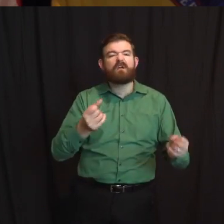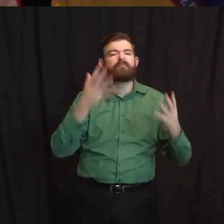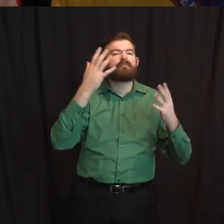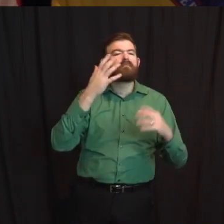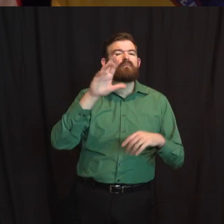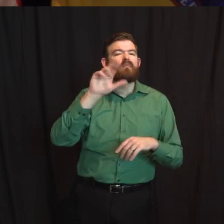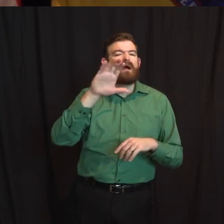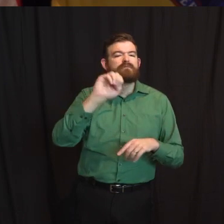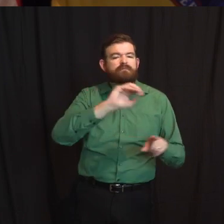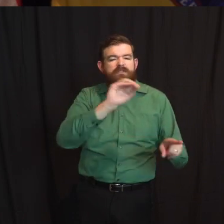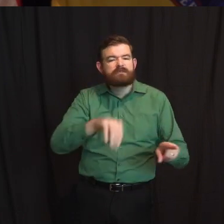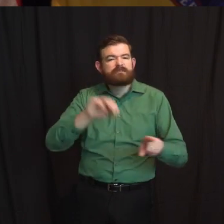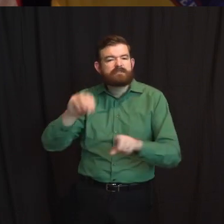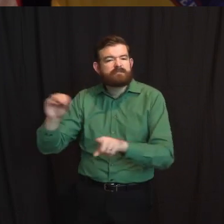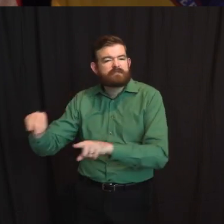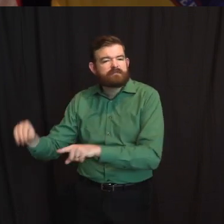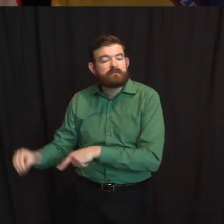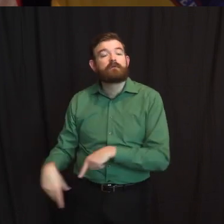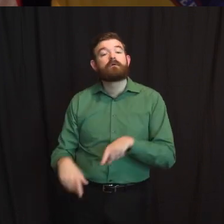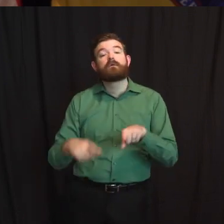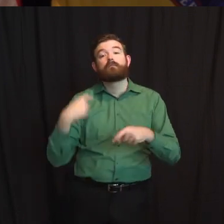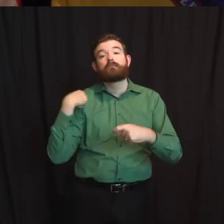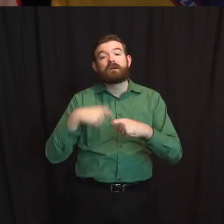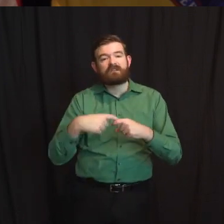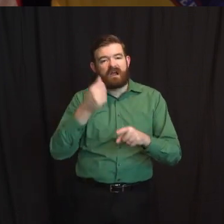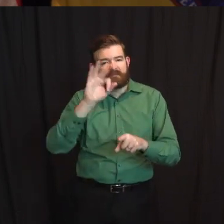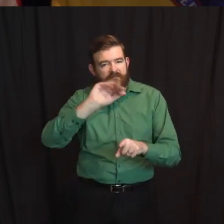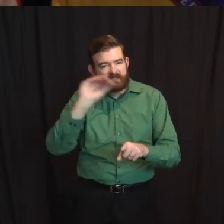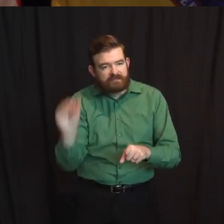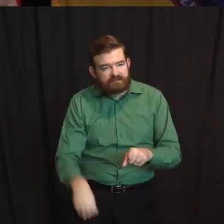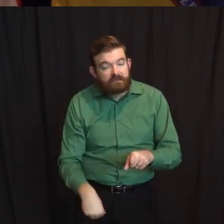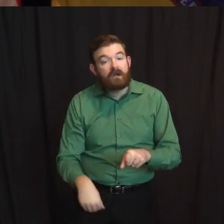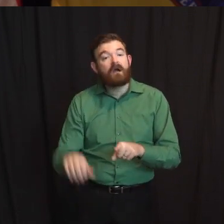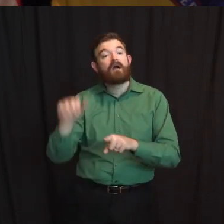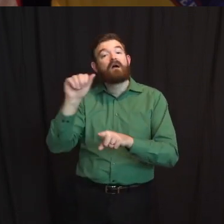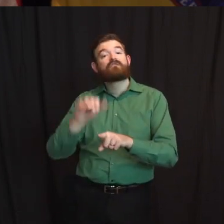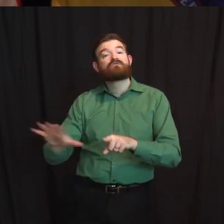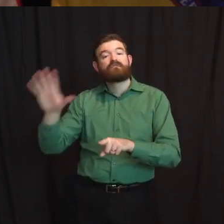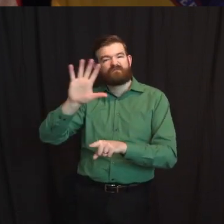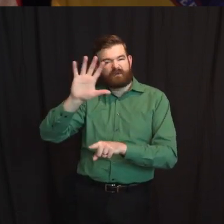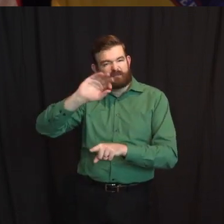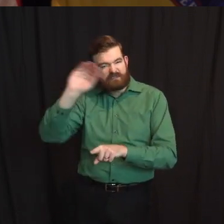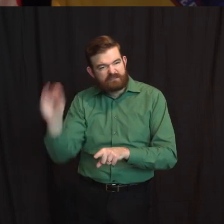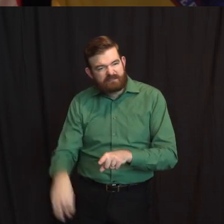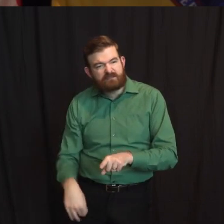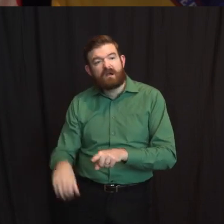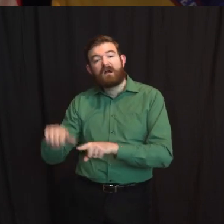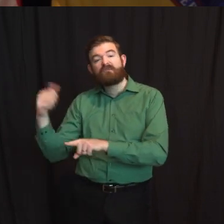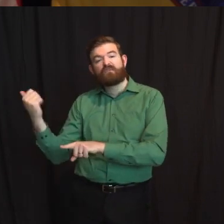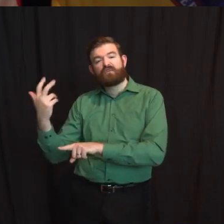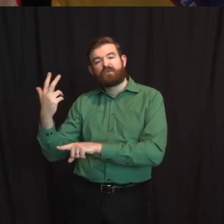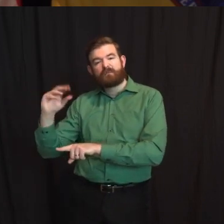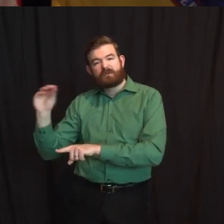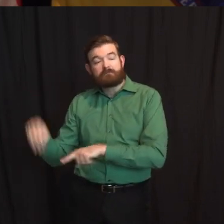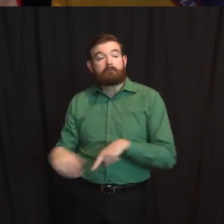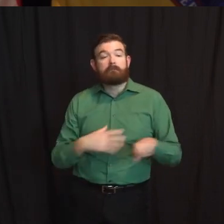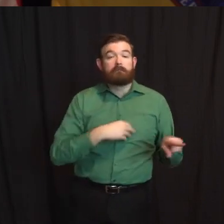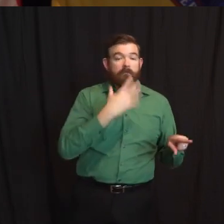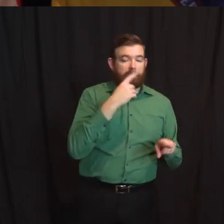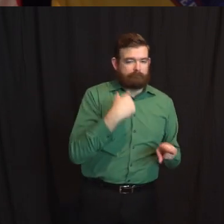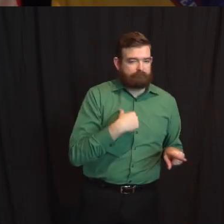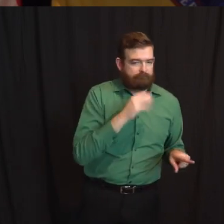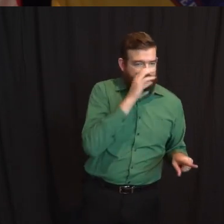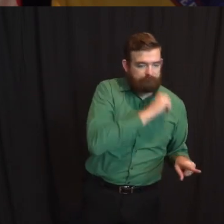18.6, Hispanic, 19.1, Asian, 5.5, and other, 3.4. There are